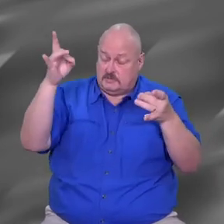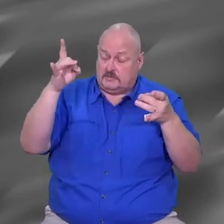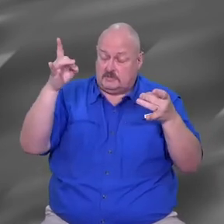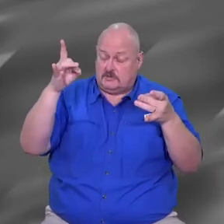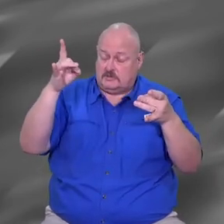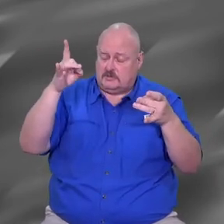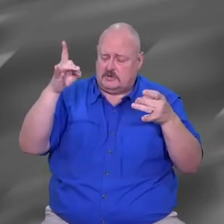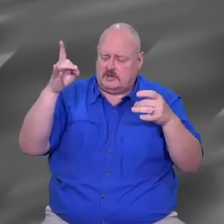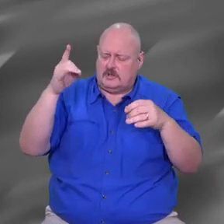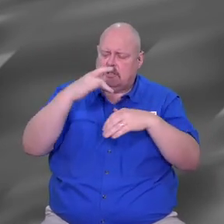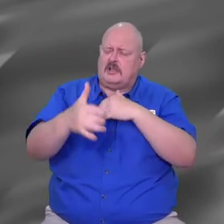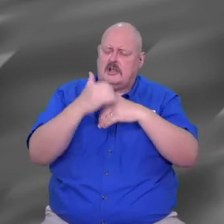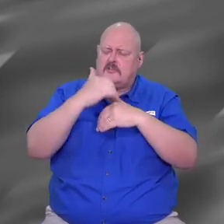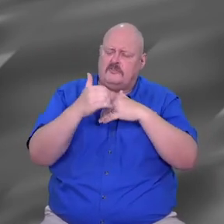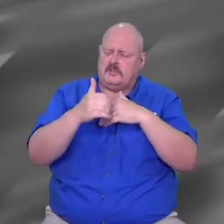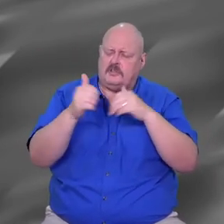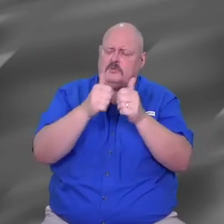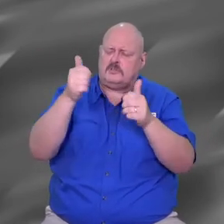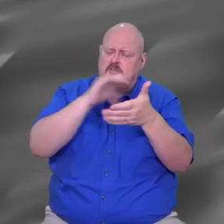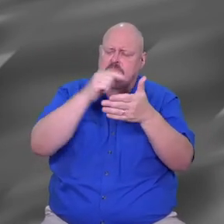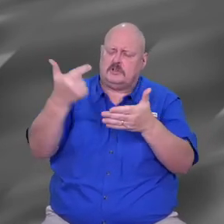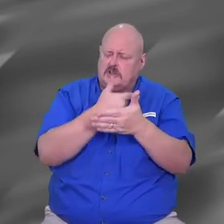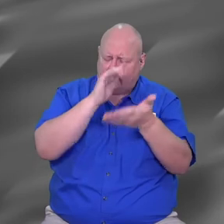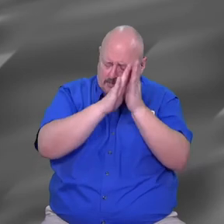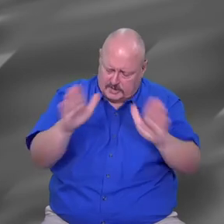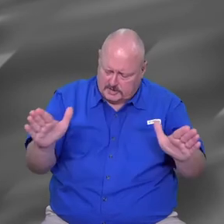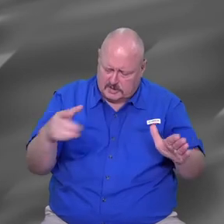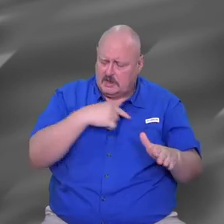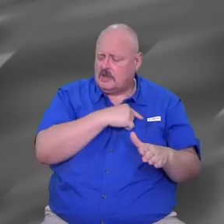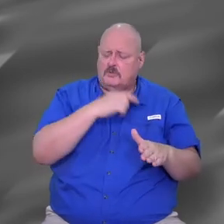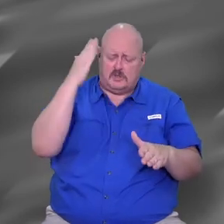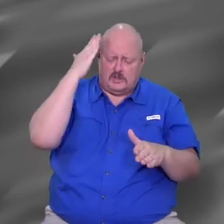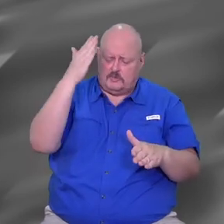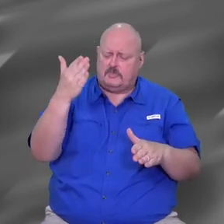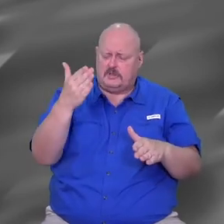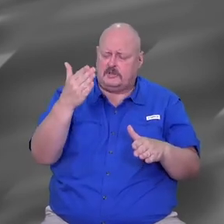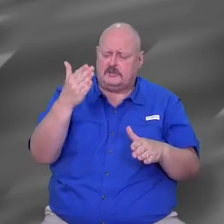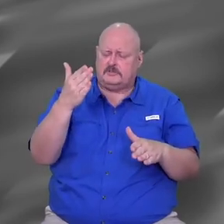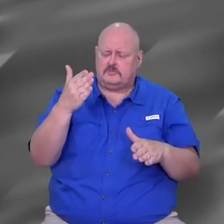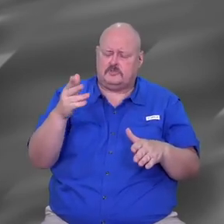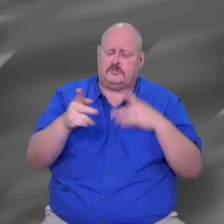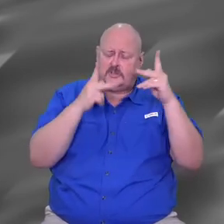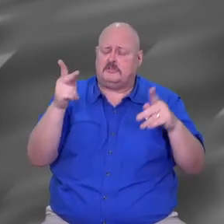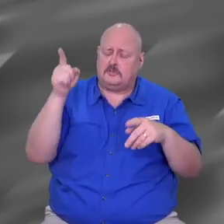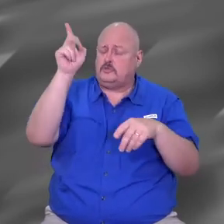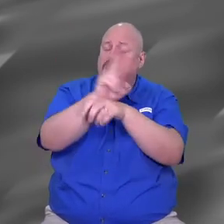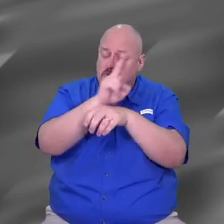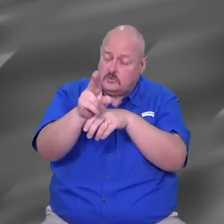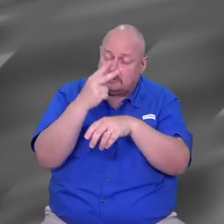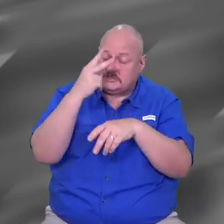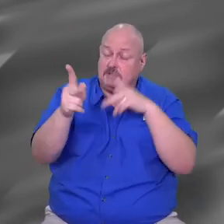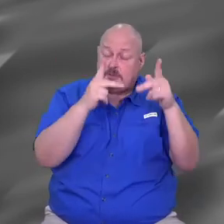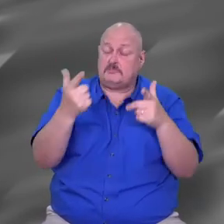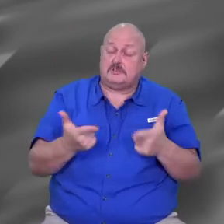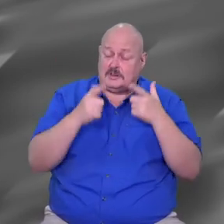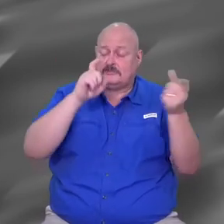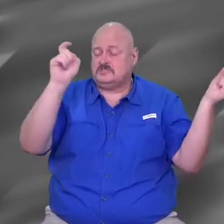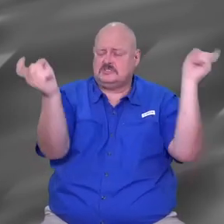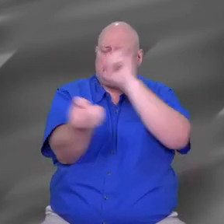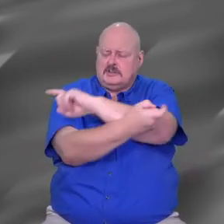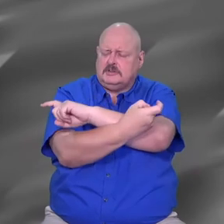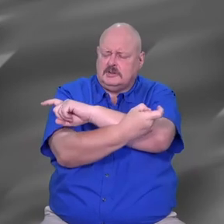with the preparation of the gospel of peace. And oh God, may we be the instrument that you utilize to see people's lives